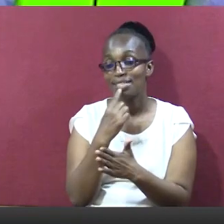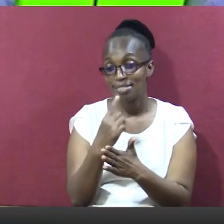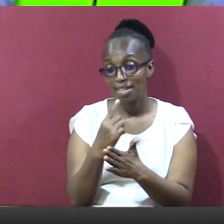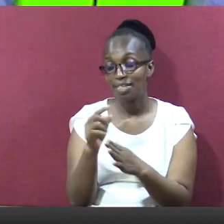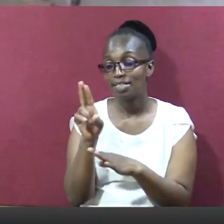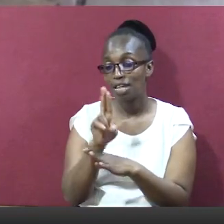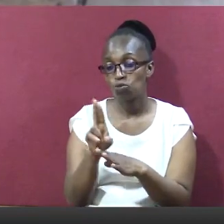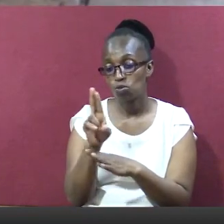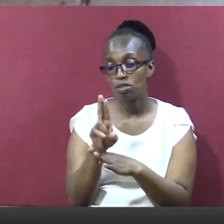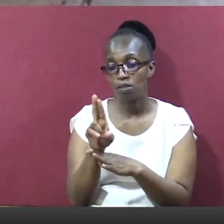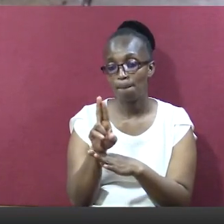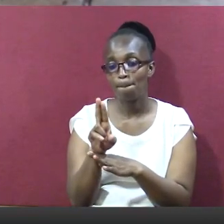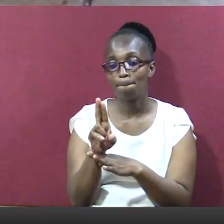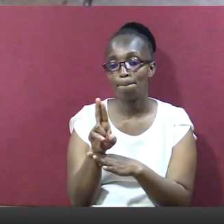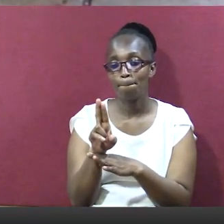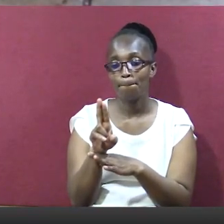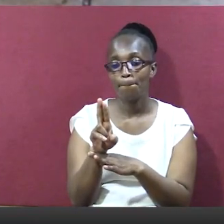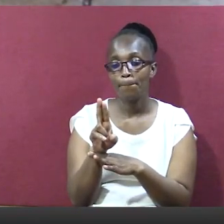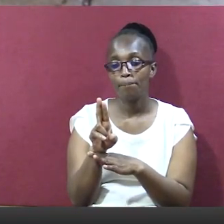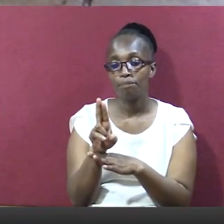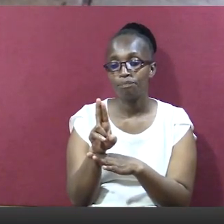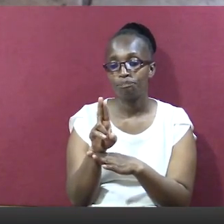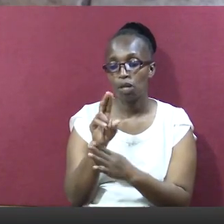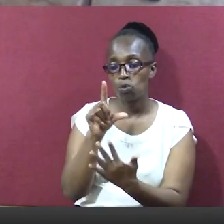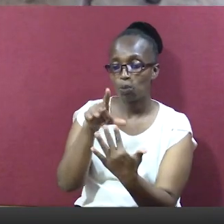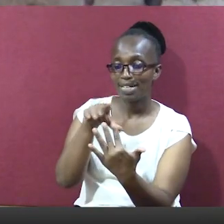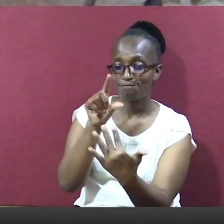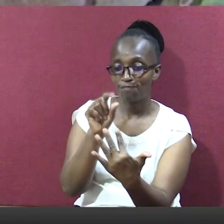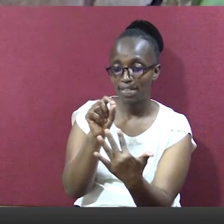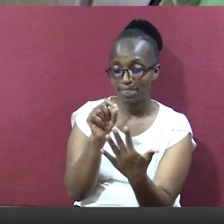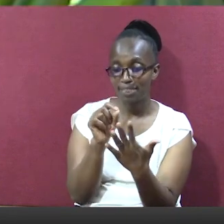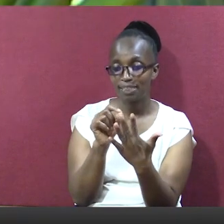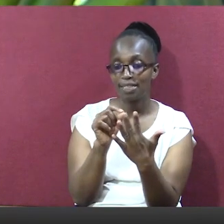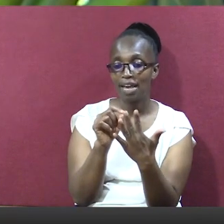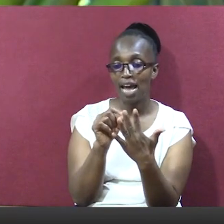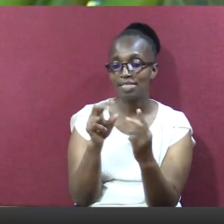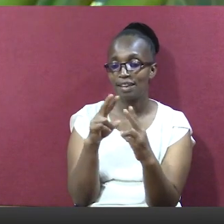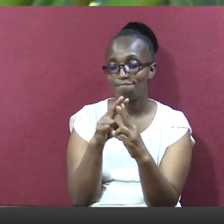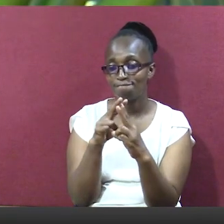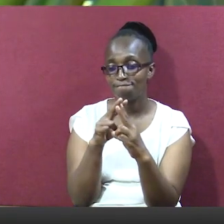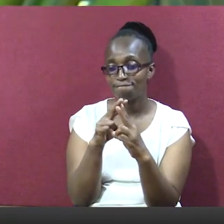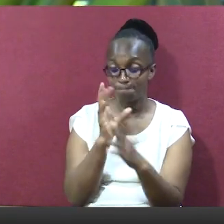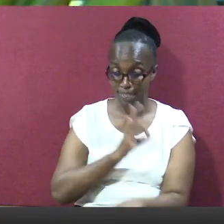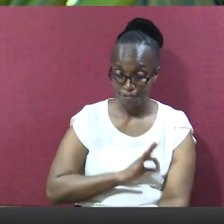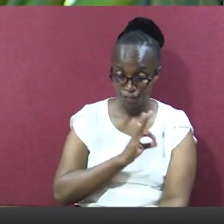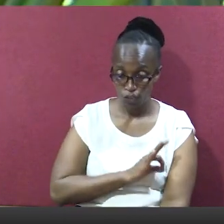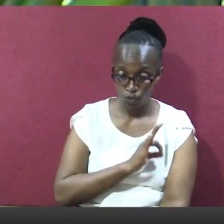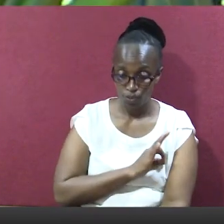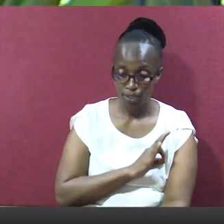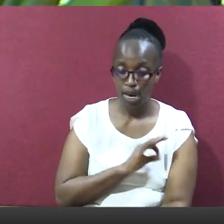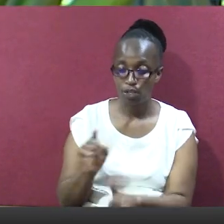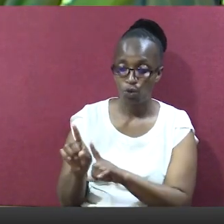kisasa kinachoweza kuzalisha mapato, akisisitiza matumizi ya mabwawa. In such like crops, we find out